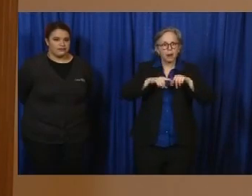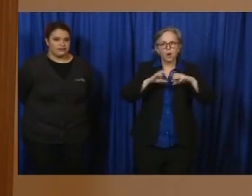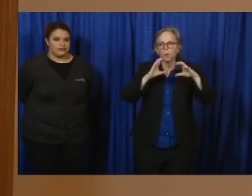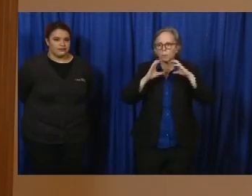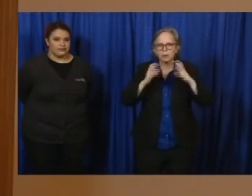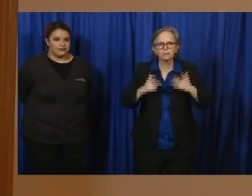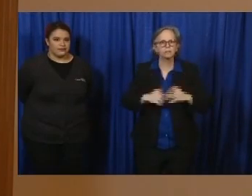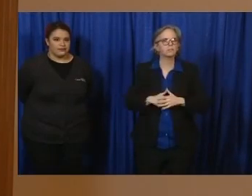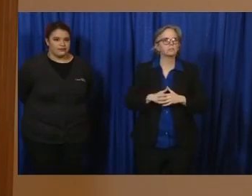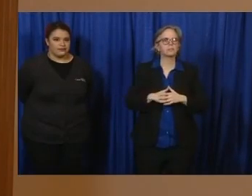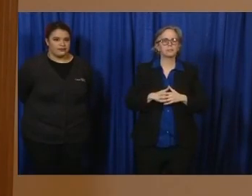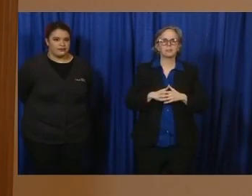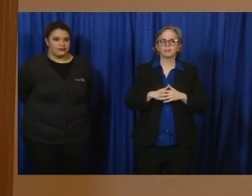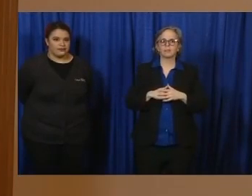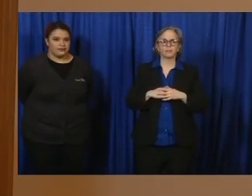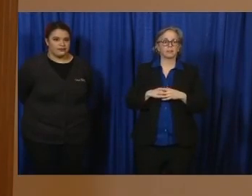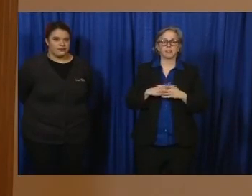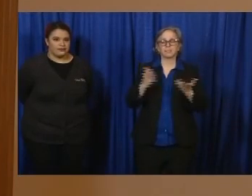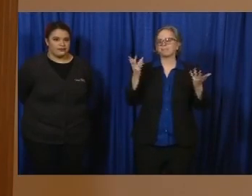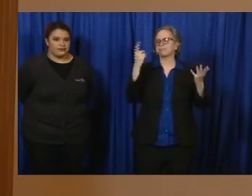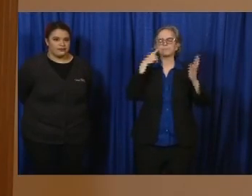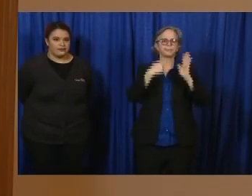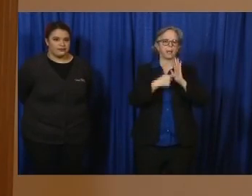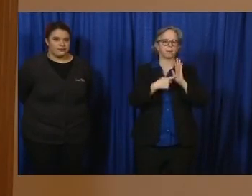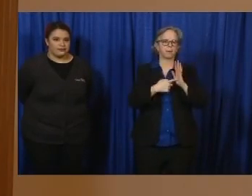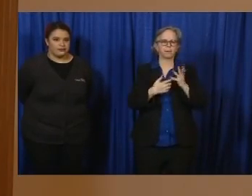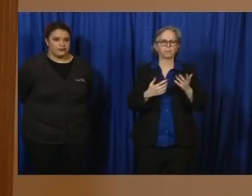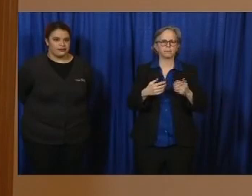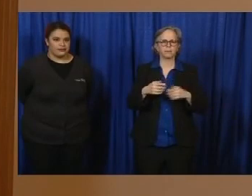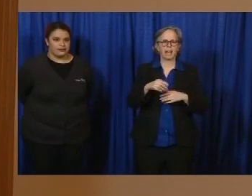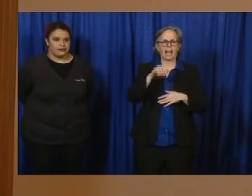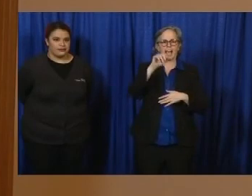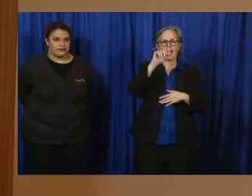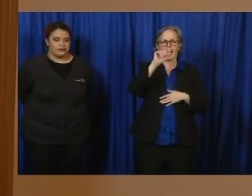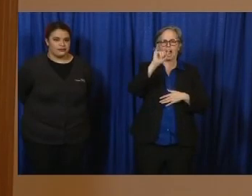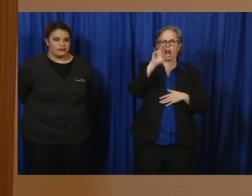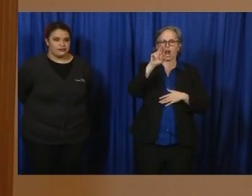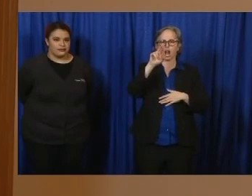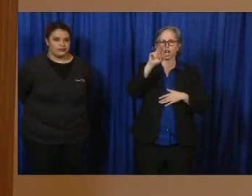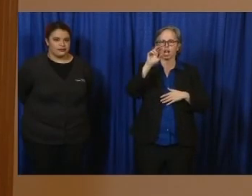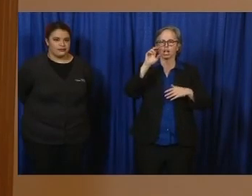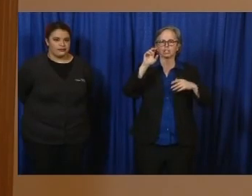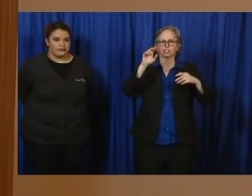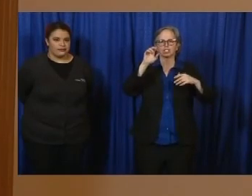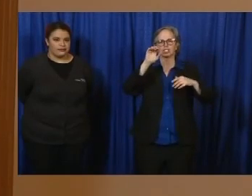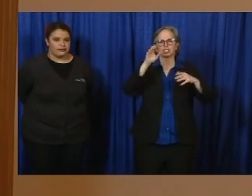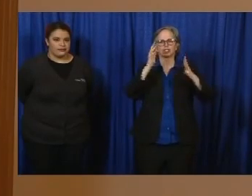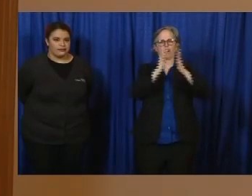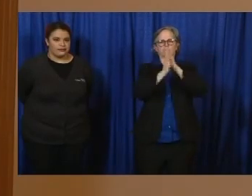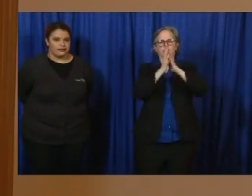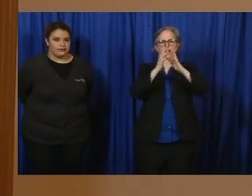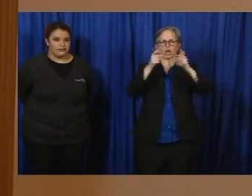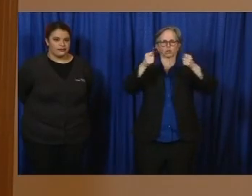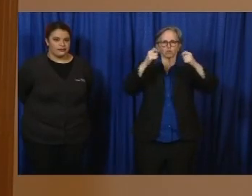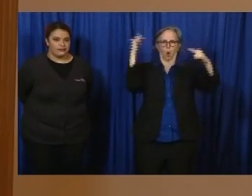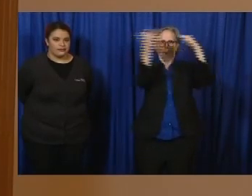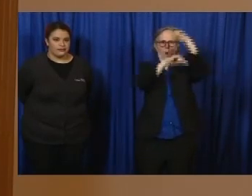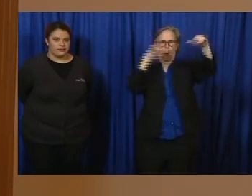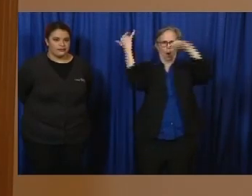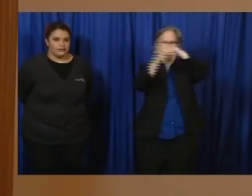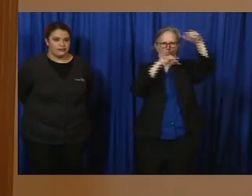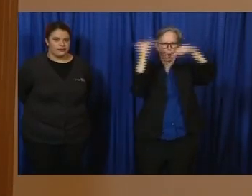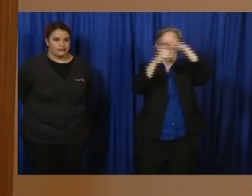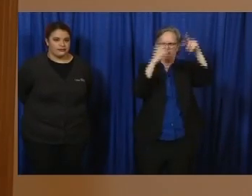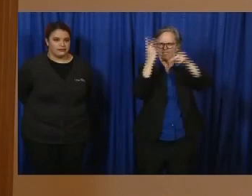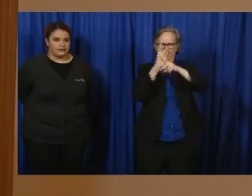control process in place that already exists in healthcare when we have level 1 ICUs. And when you have a trauma,